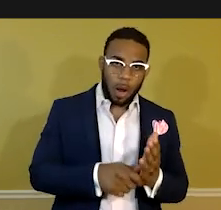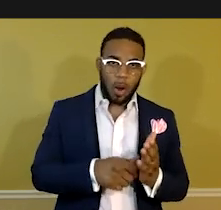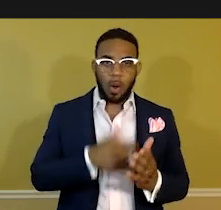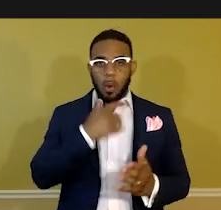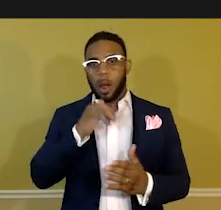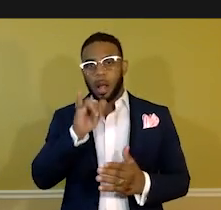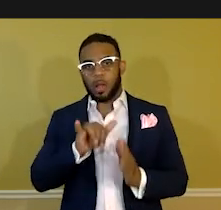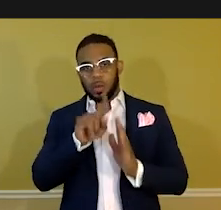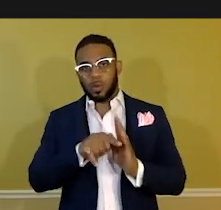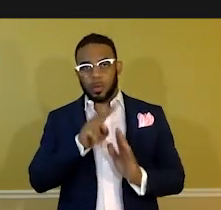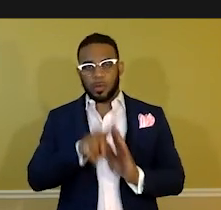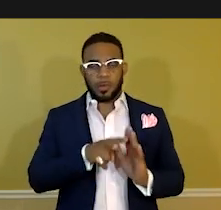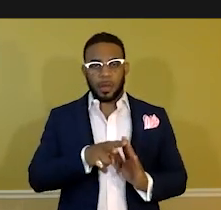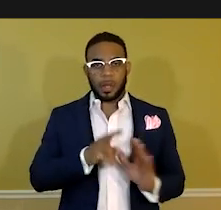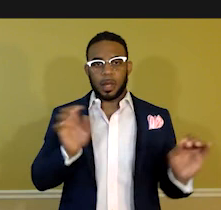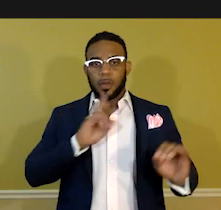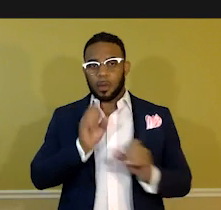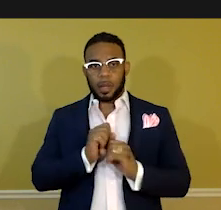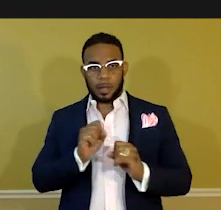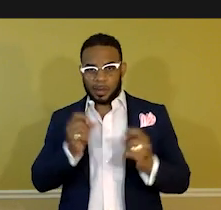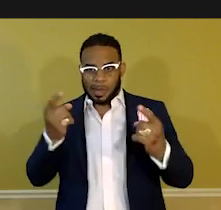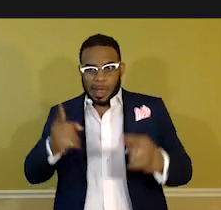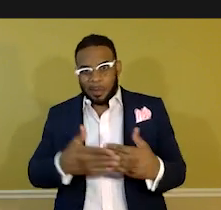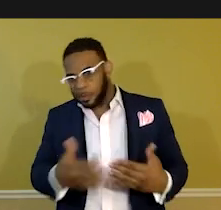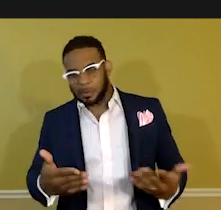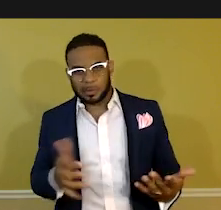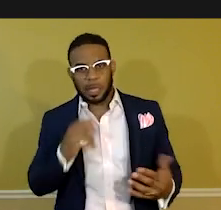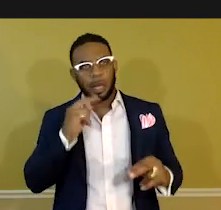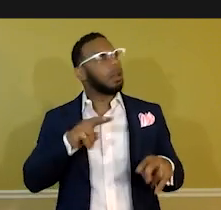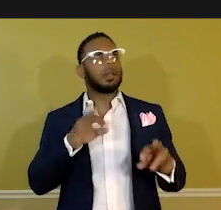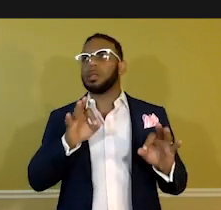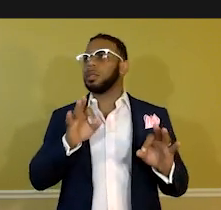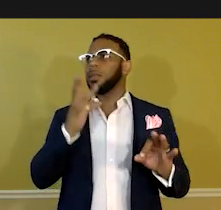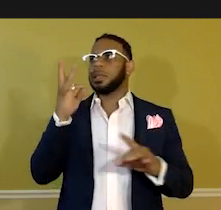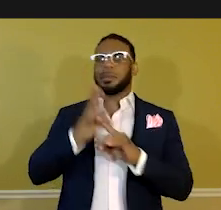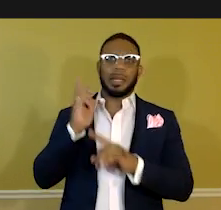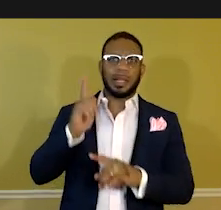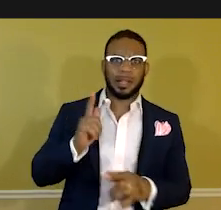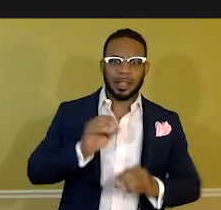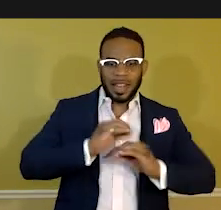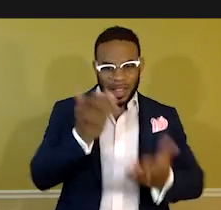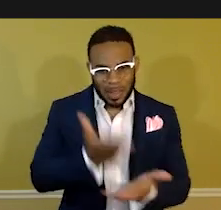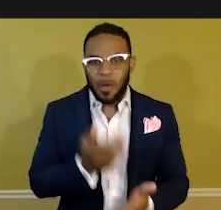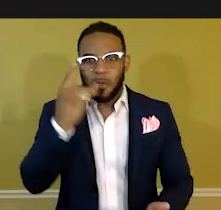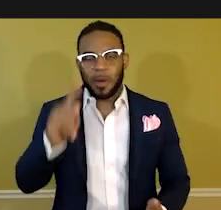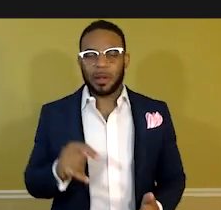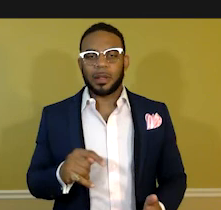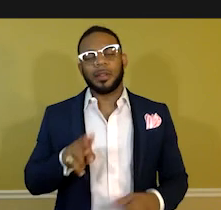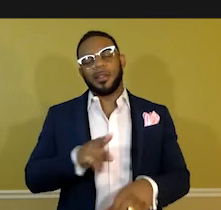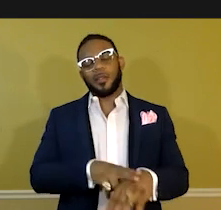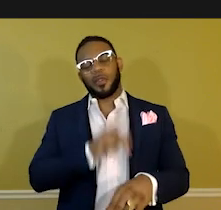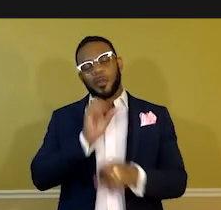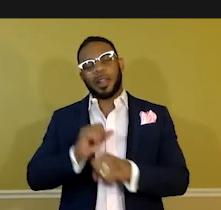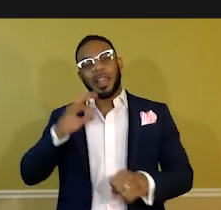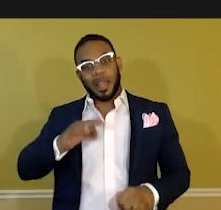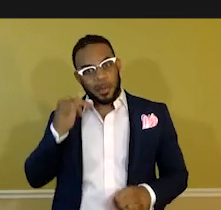videos and nothing really comes of it. Um, they look up and maybe it's six months later and they have nothing to show for it. Well, of course, it really